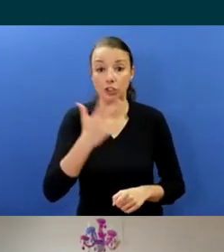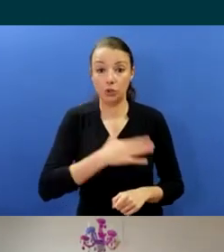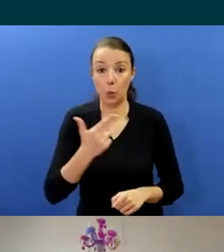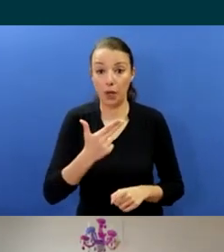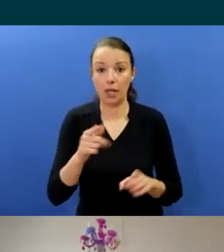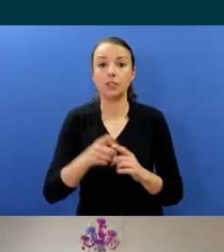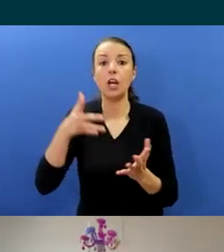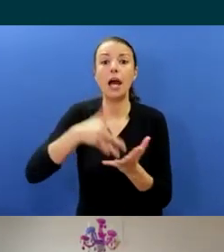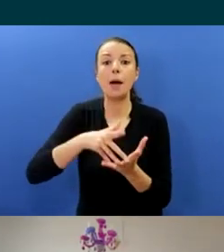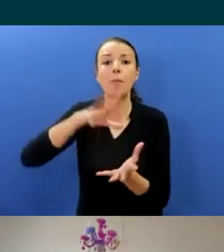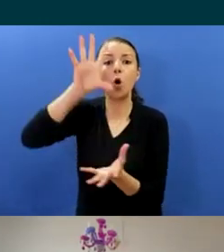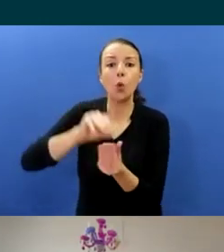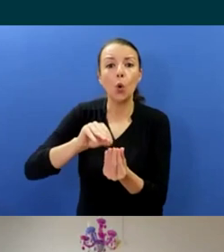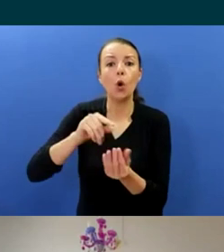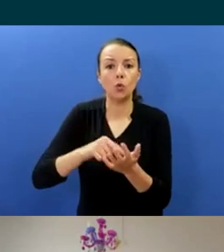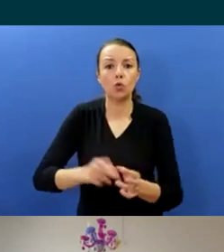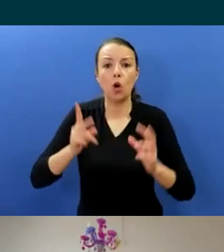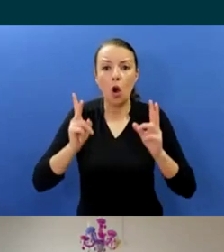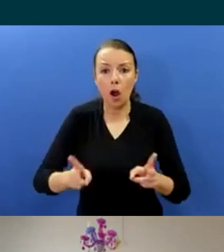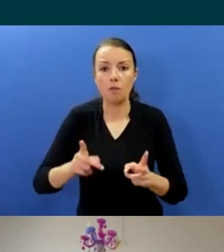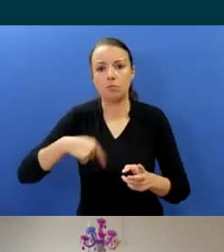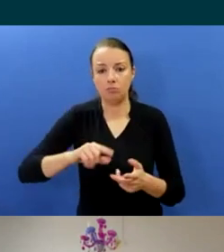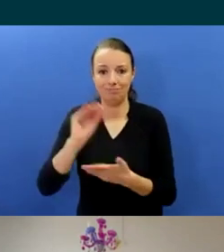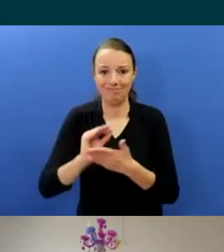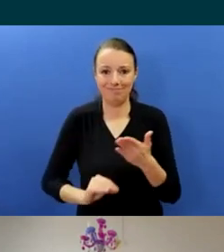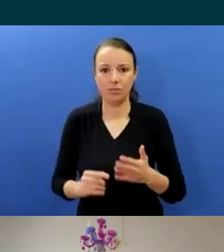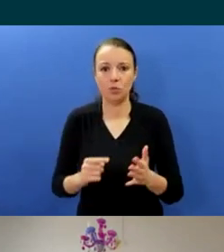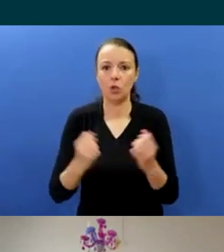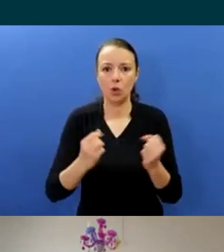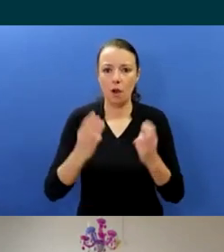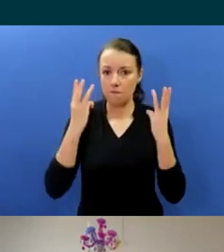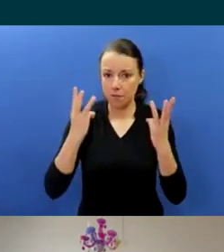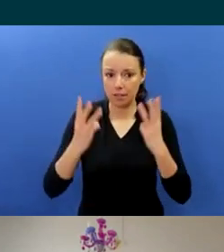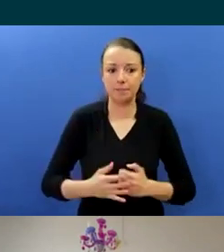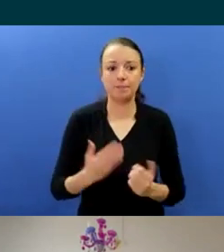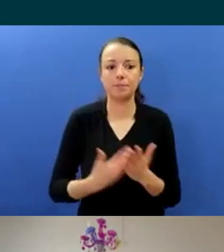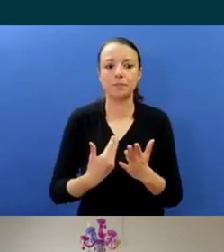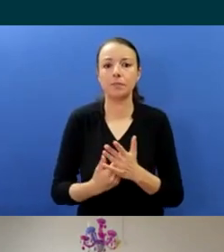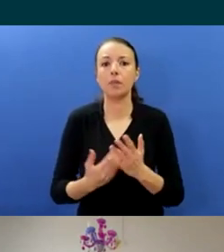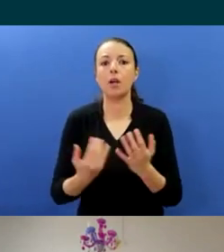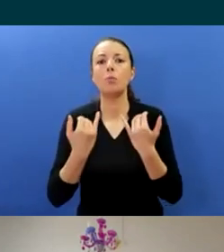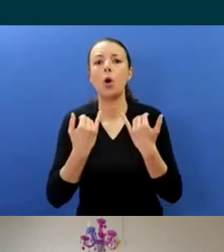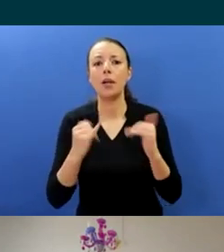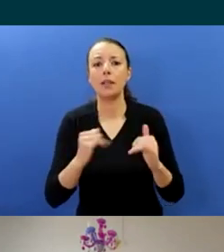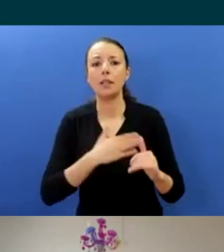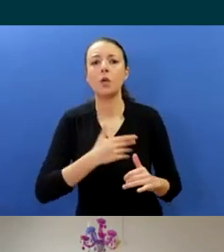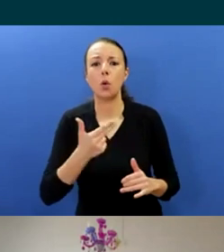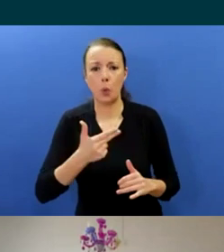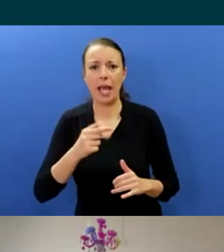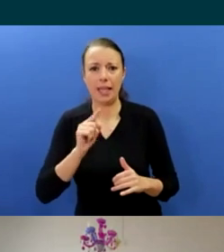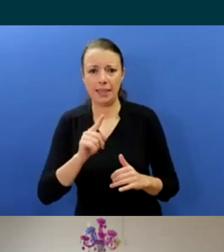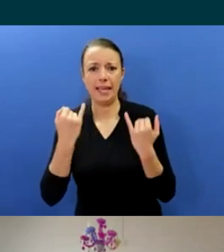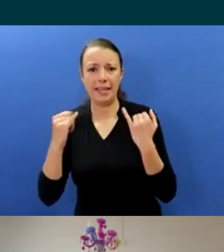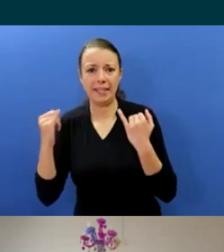it is important because for the other weekends, we've been working and make proposal, but we now